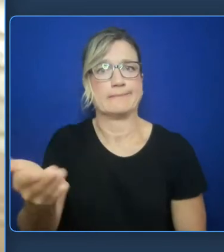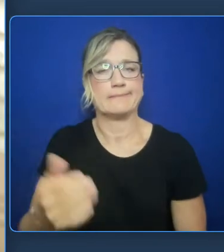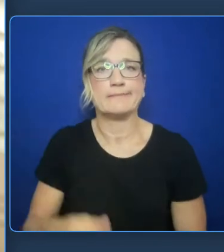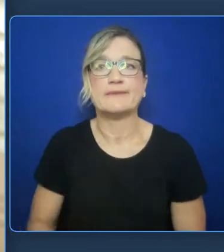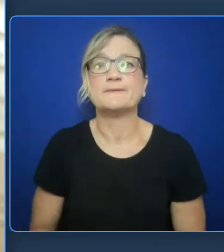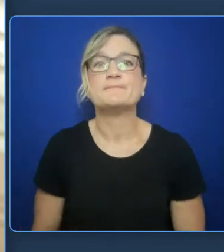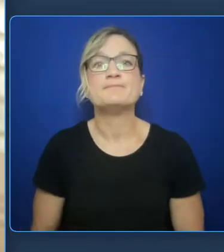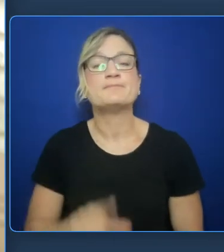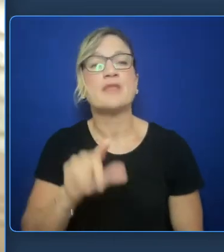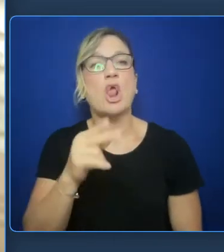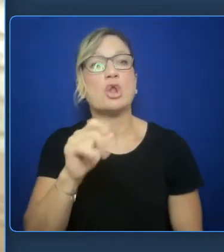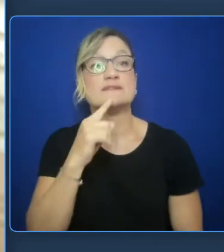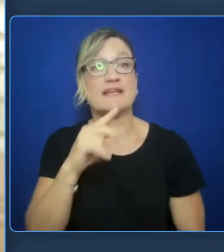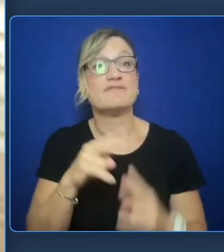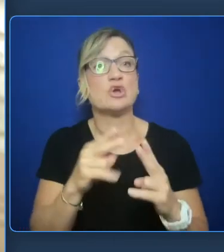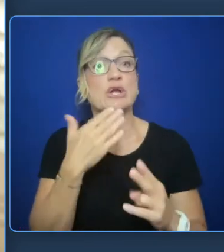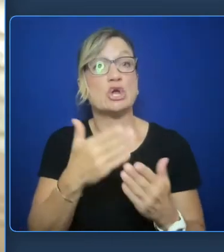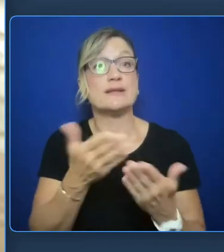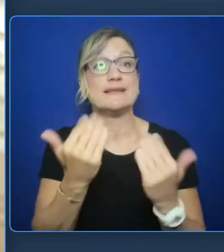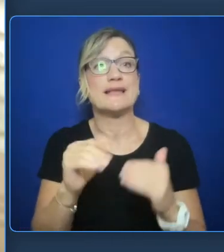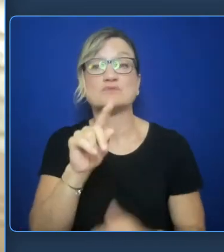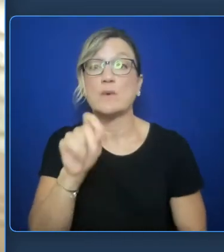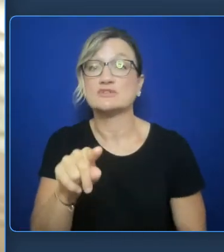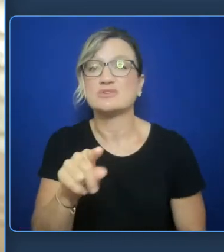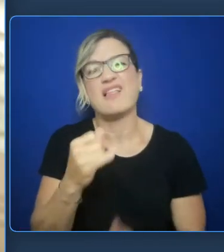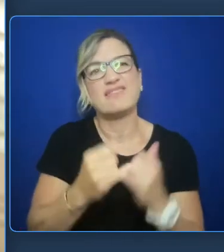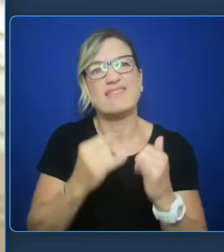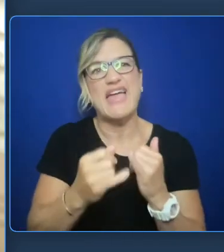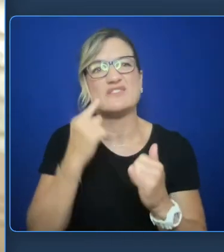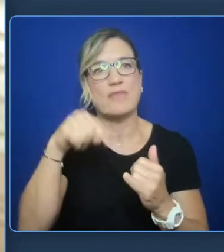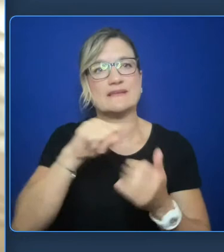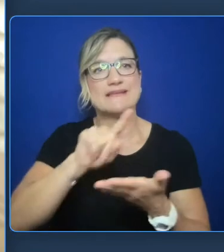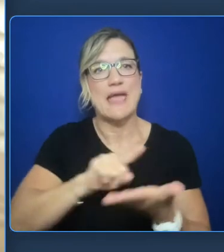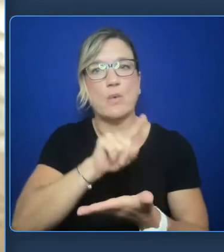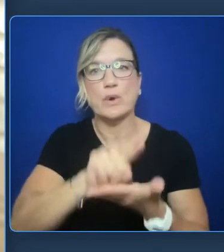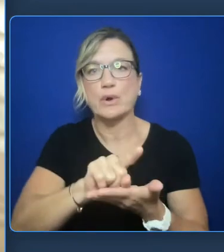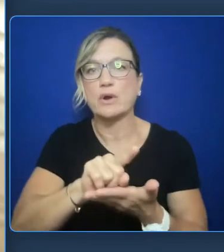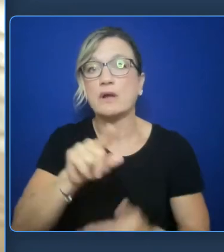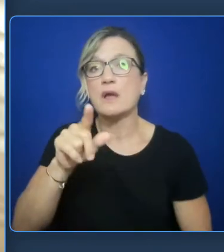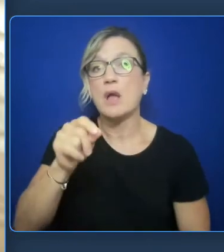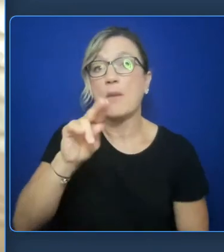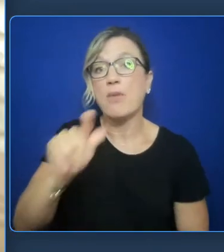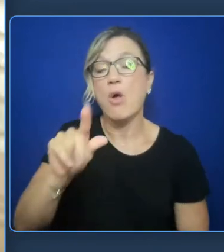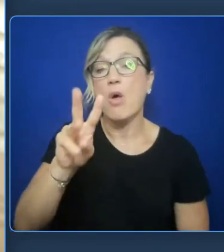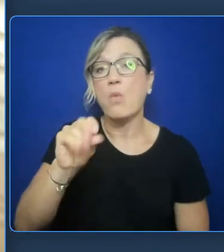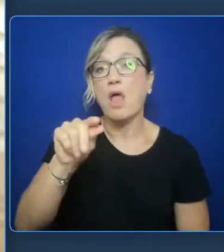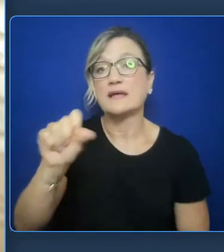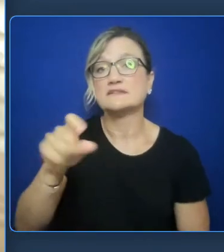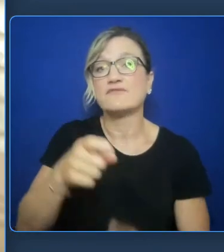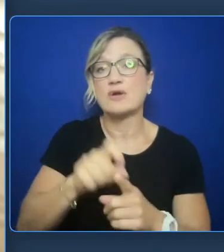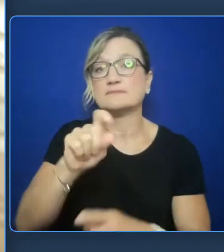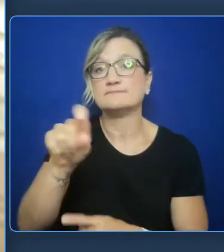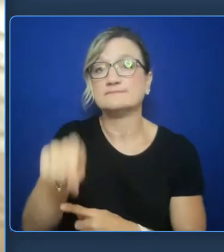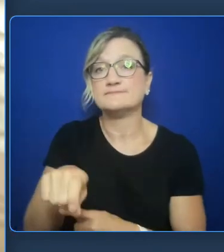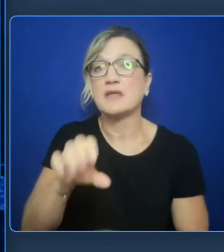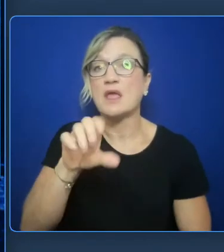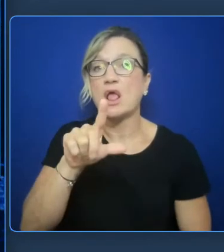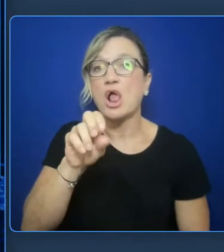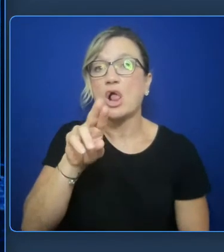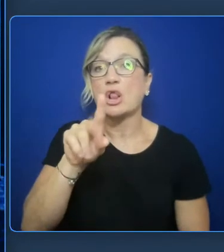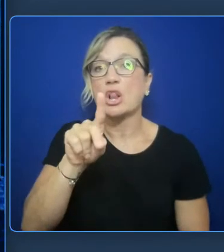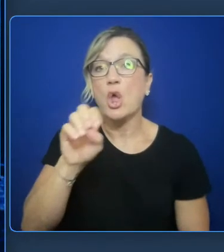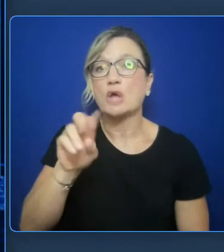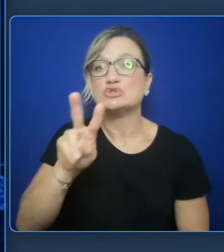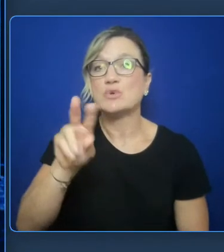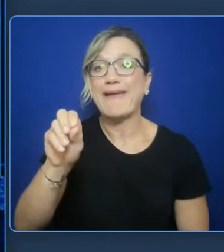Very good. Next question, probably our last question for the hour. Paul Wallace in Austin, Texas. Claude 2 AI